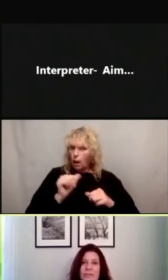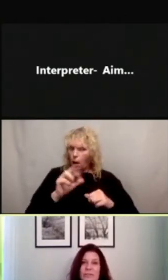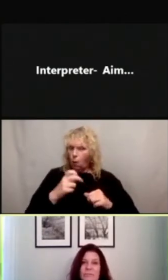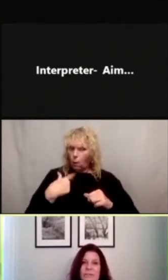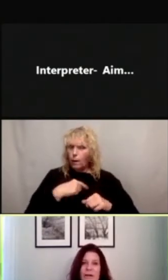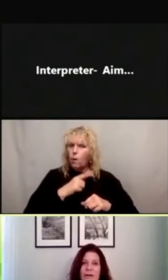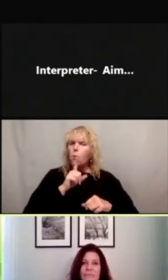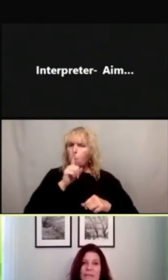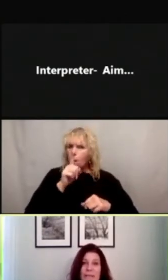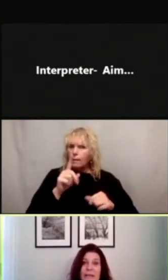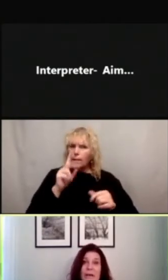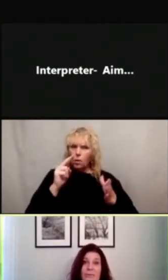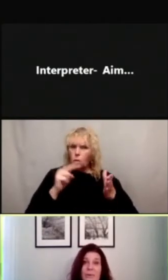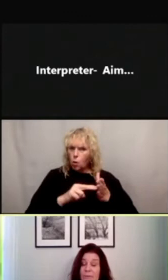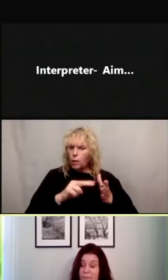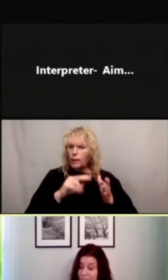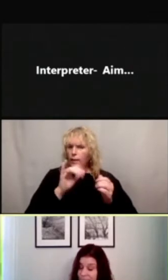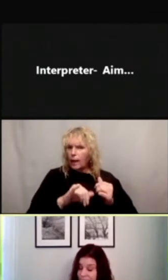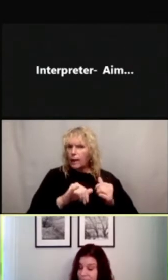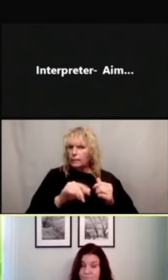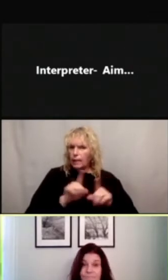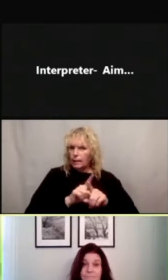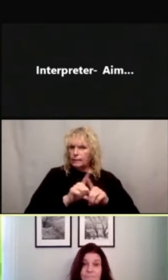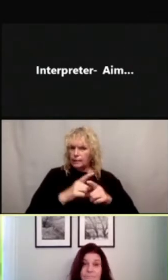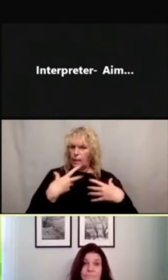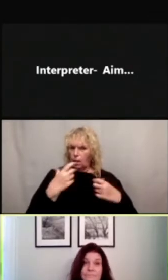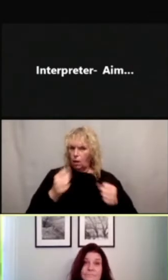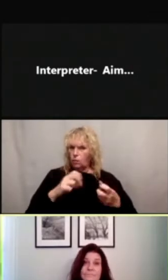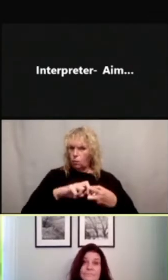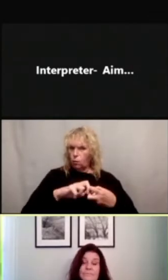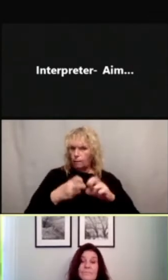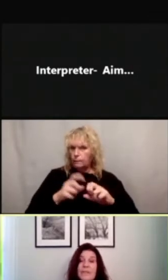literacy in terms of being a health problem?